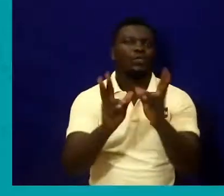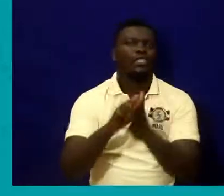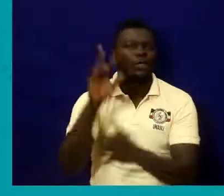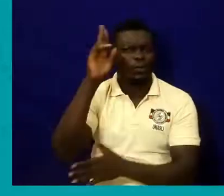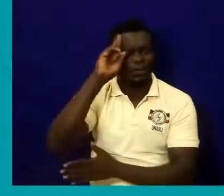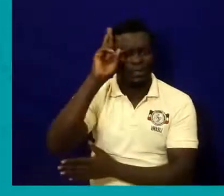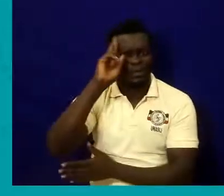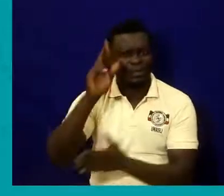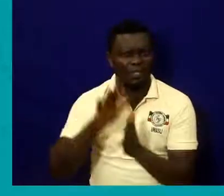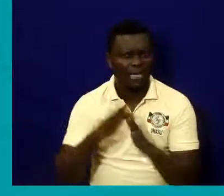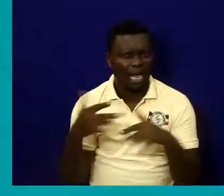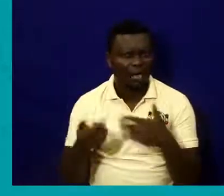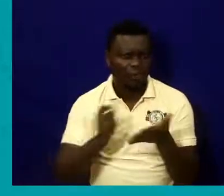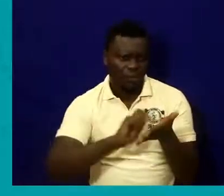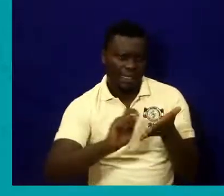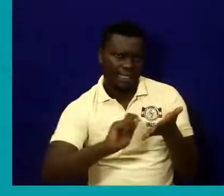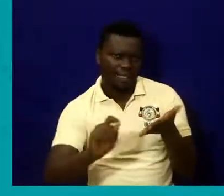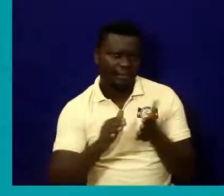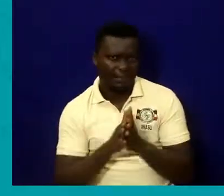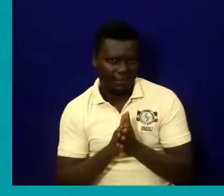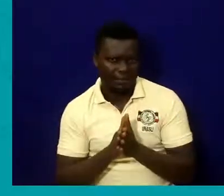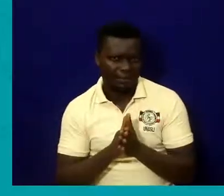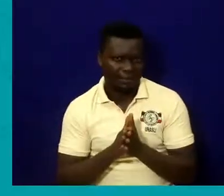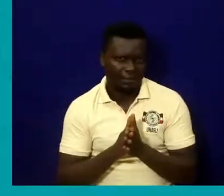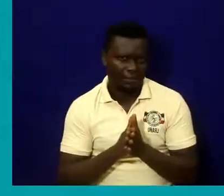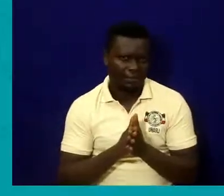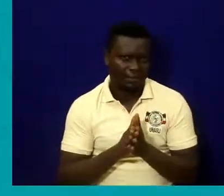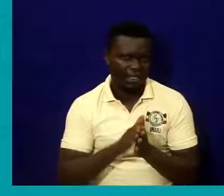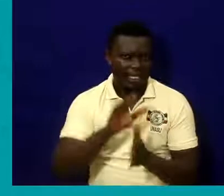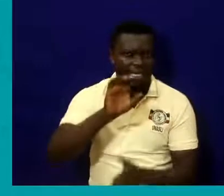do you remember how to write electron configuration?